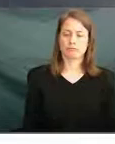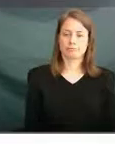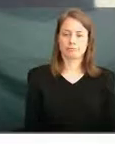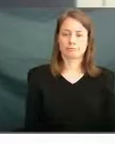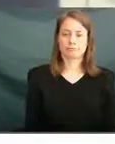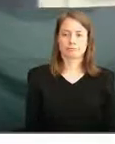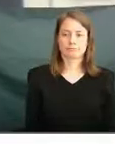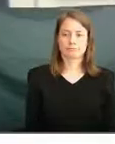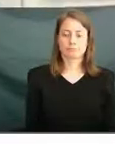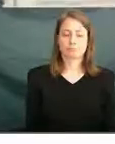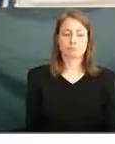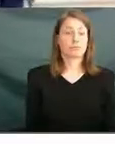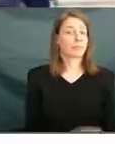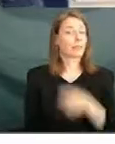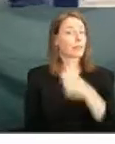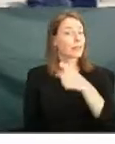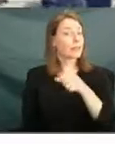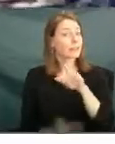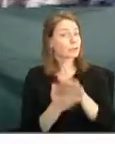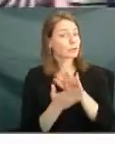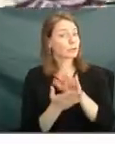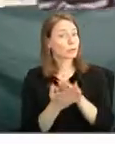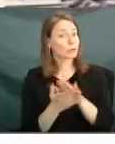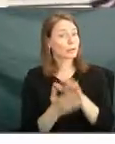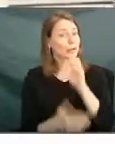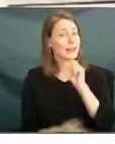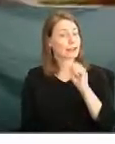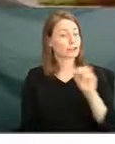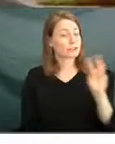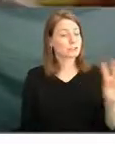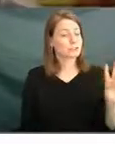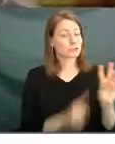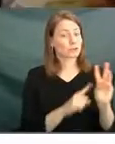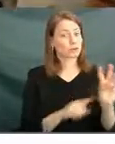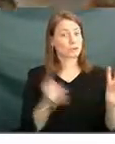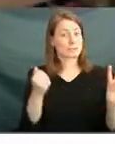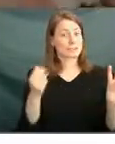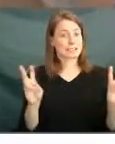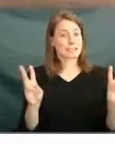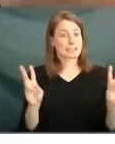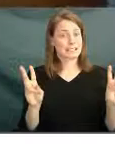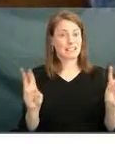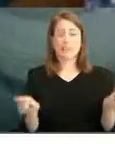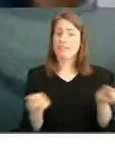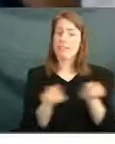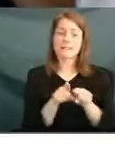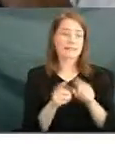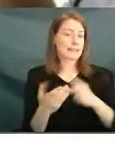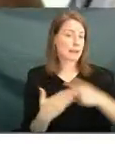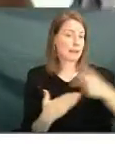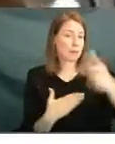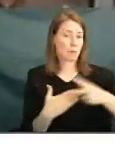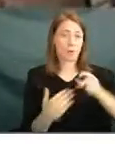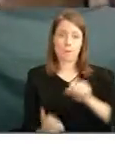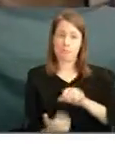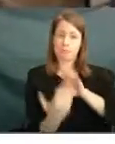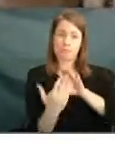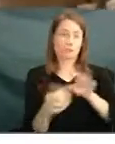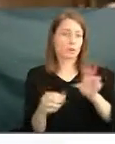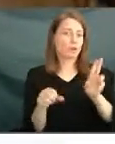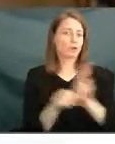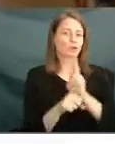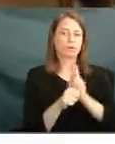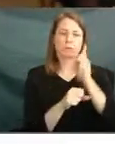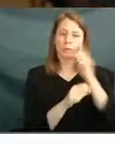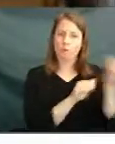same approach to anti-bullying is used with all age groups. Most of them thought that bullying was beating someone up.